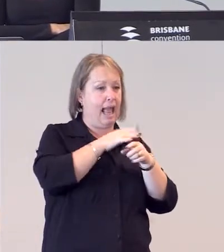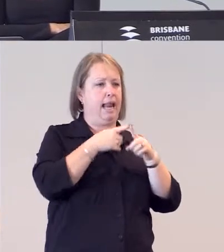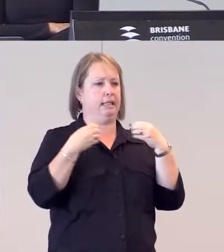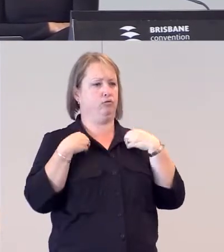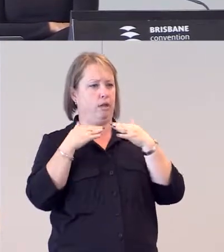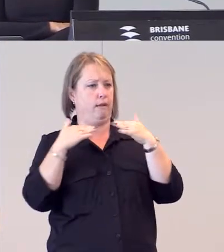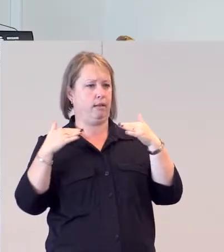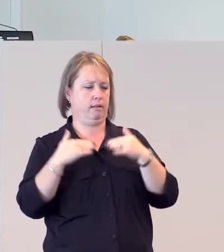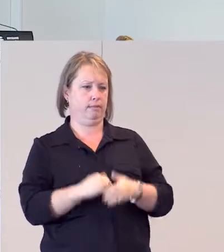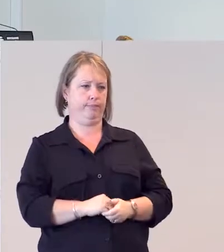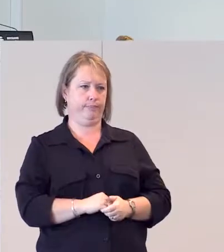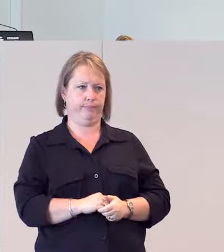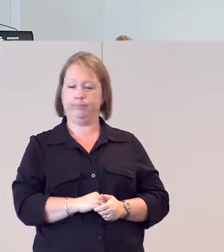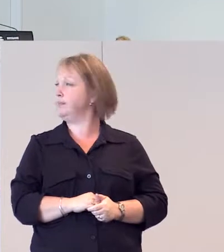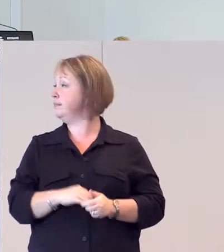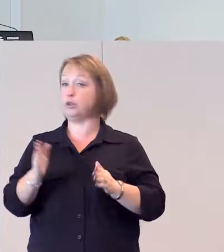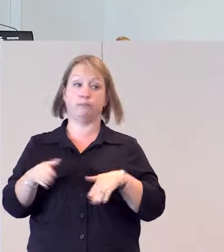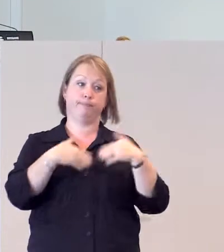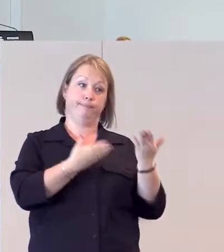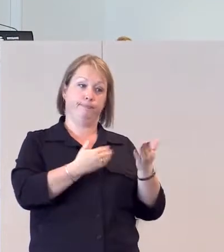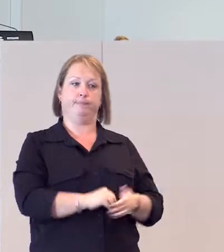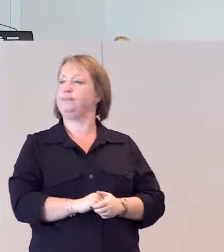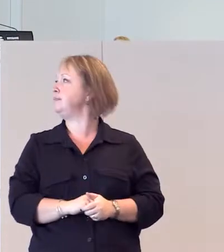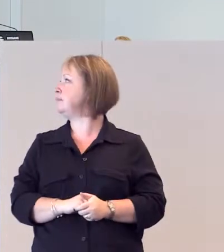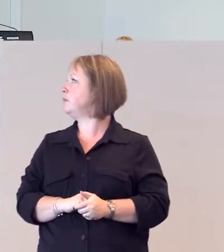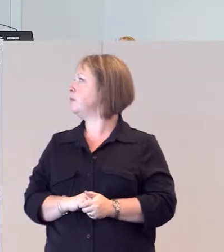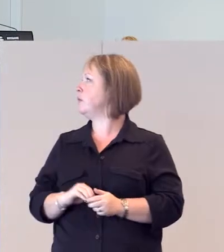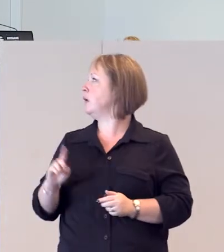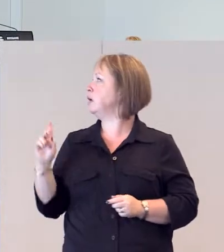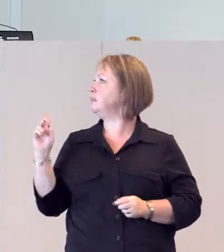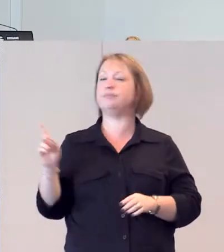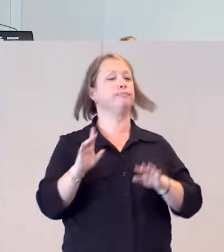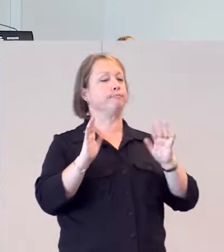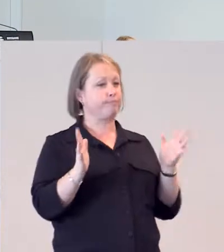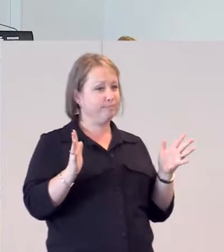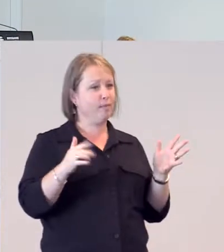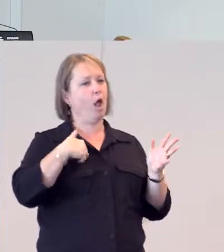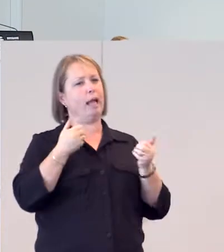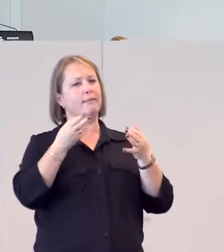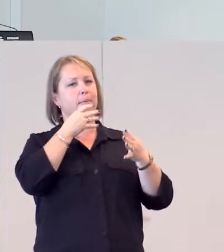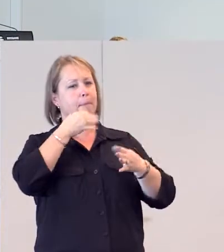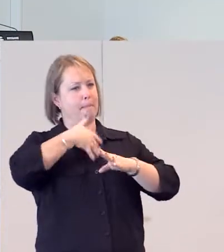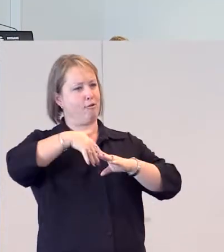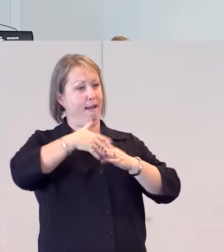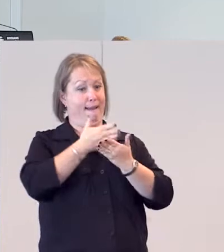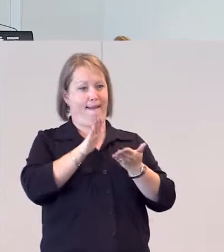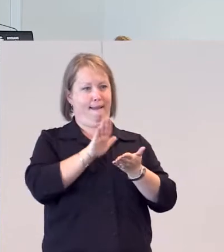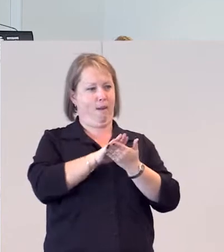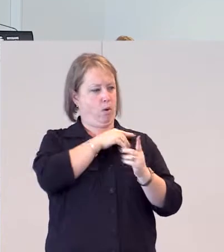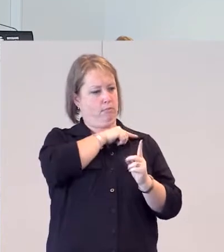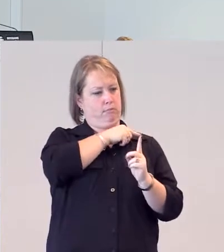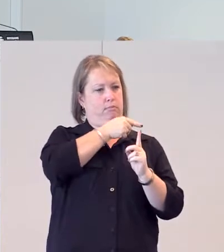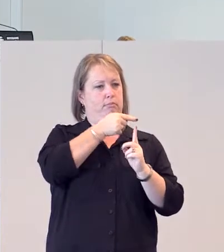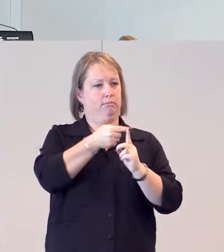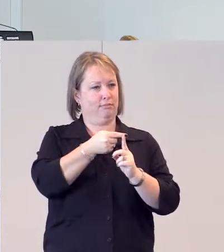level. Over to you. Okay. So I just want to give a bit of background as to how we got here today